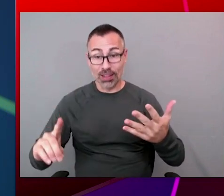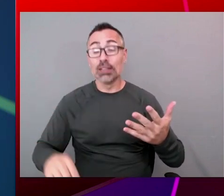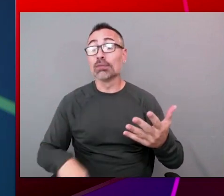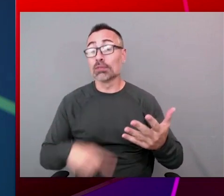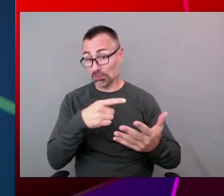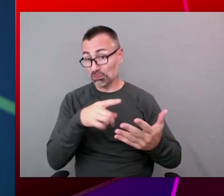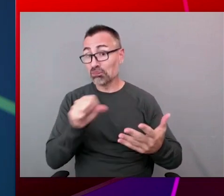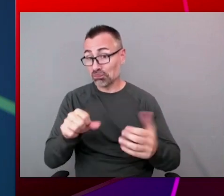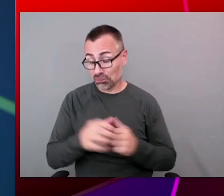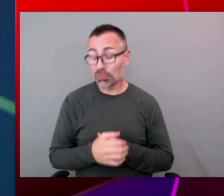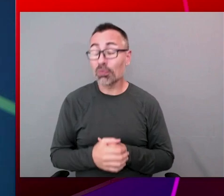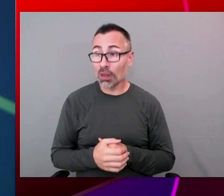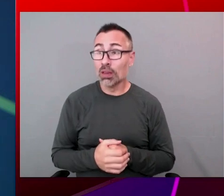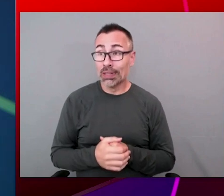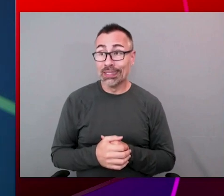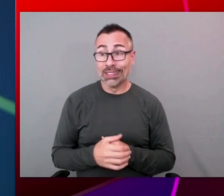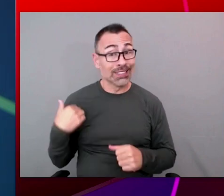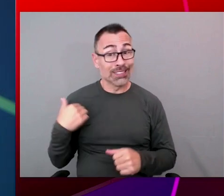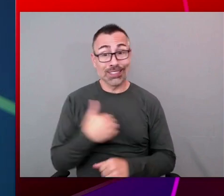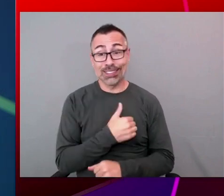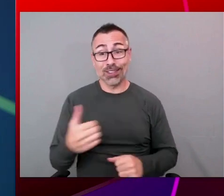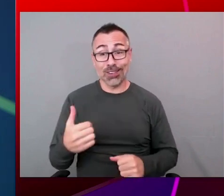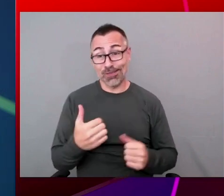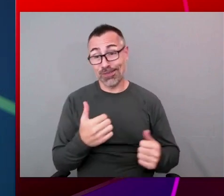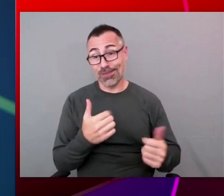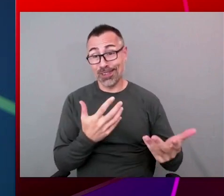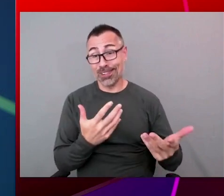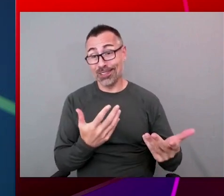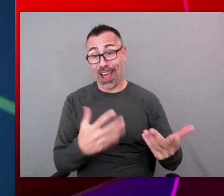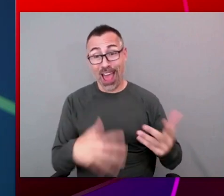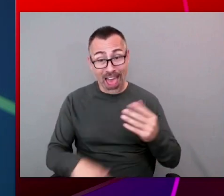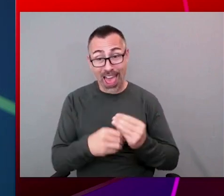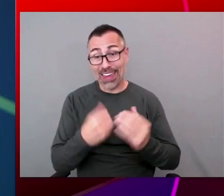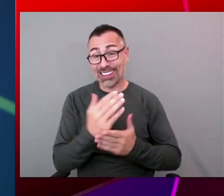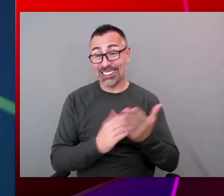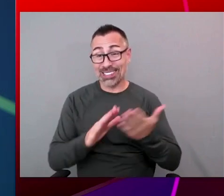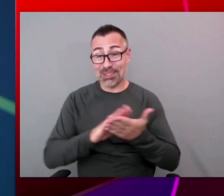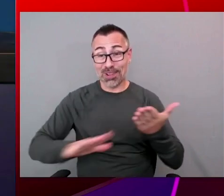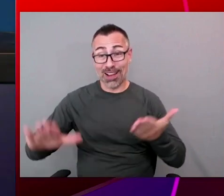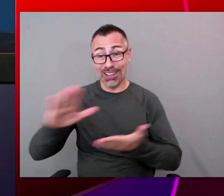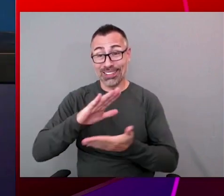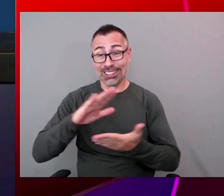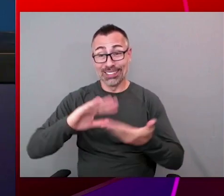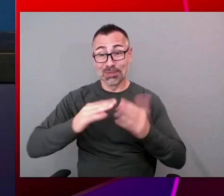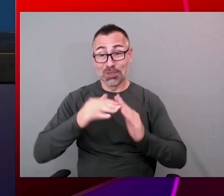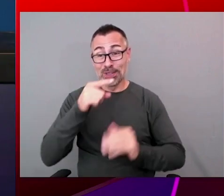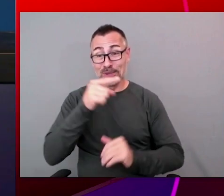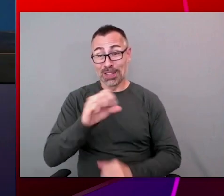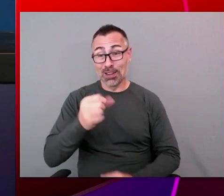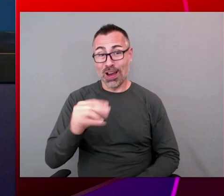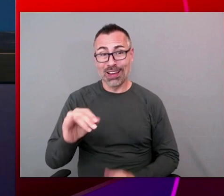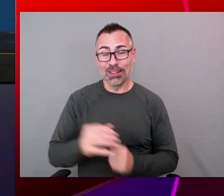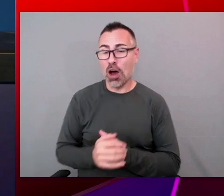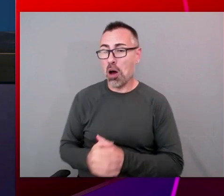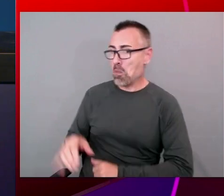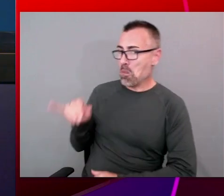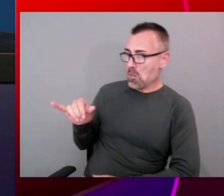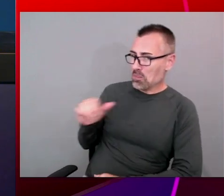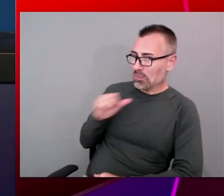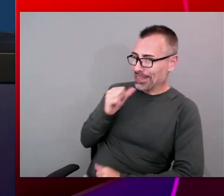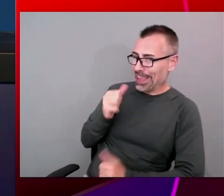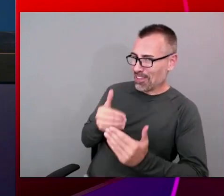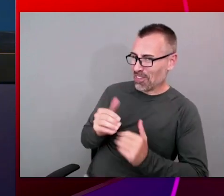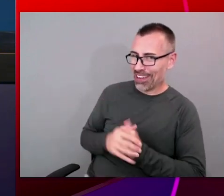are, we're onboarding some community colleges in Ohio. So you weren't no that that far off. I'm going to look into that. Yeah, so you have no excuse, dude.